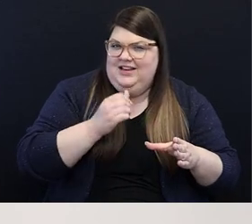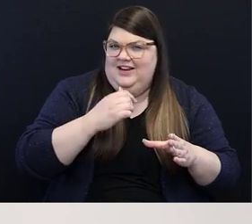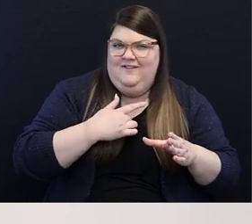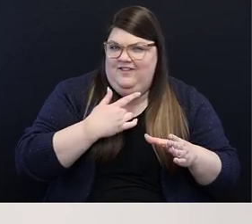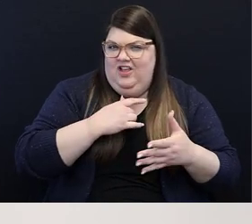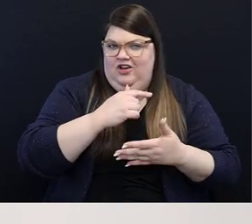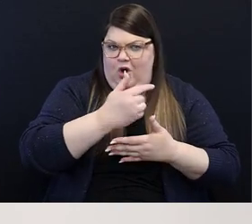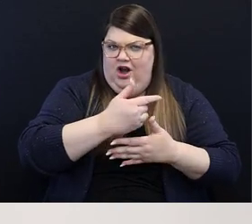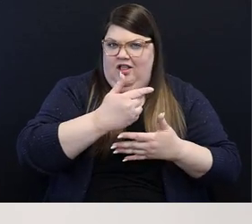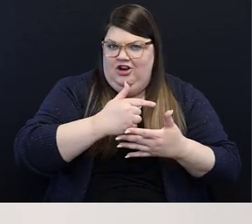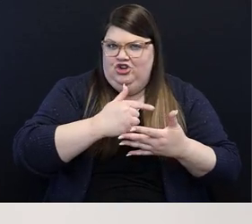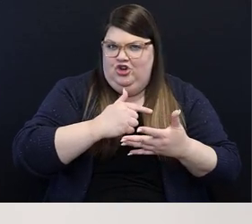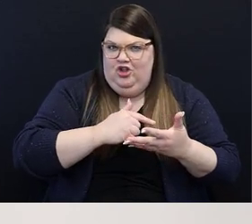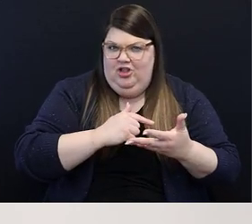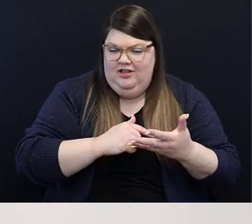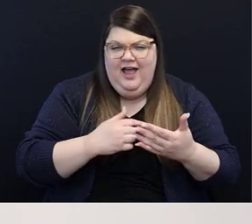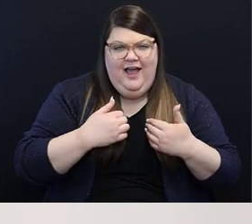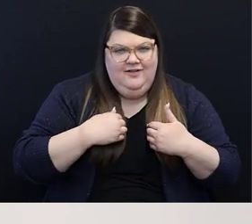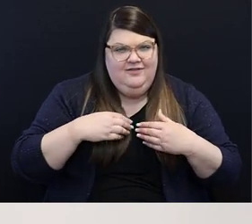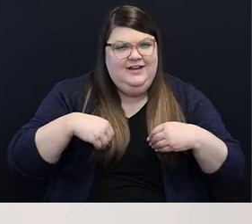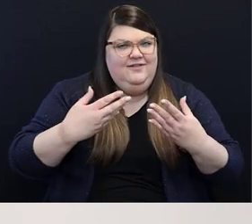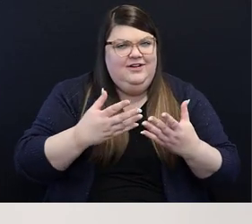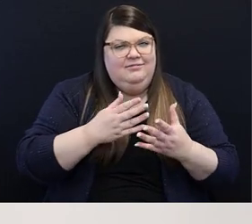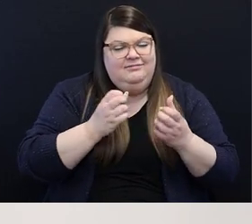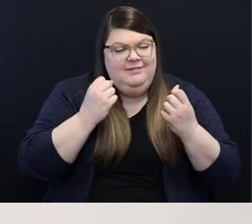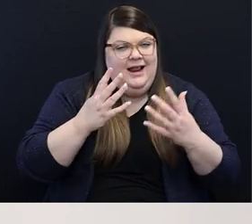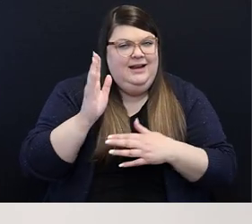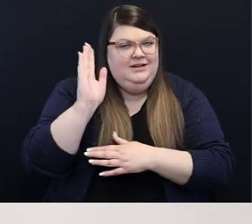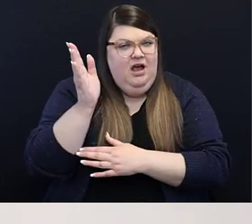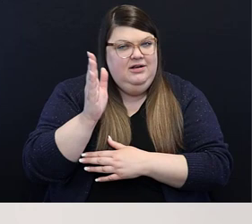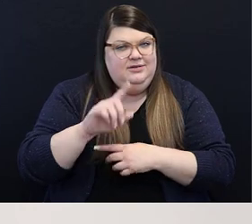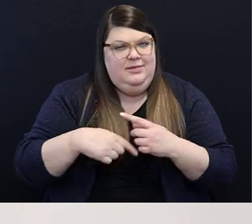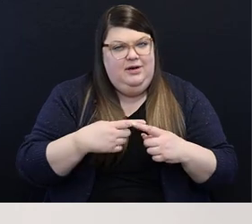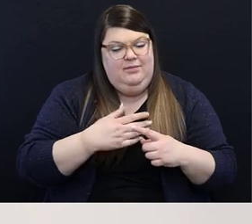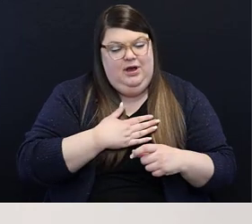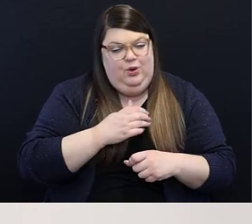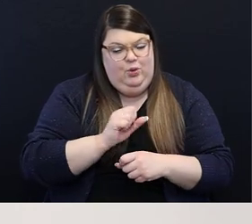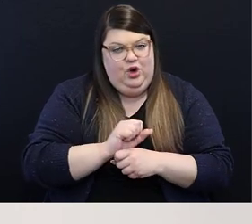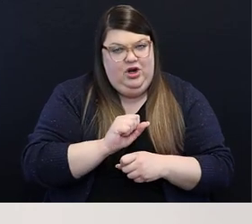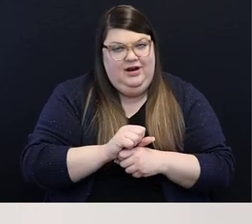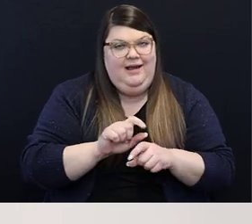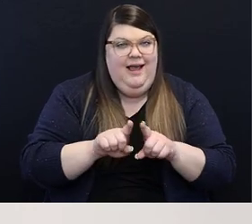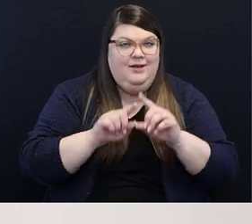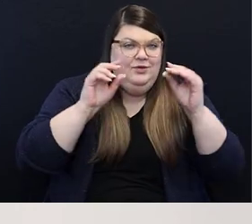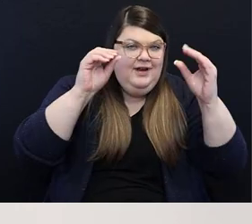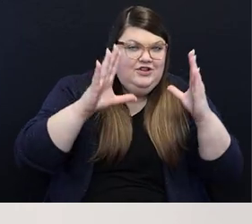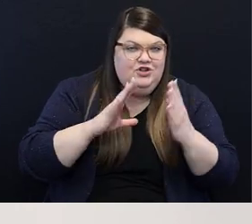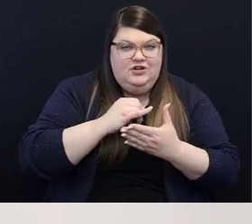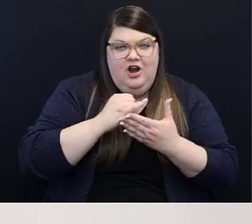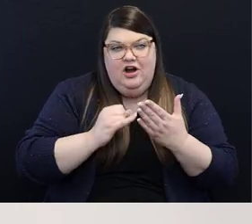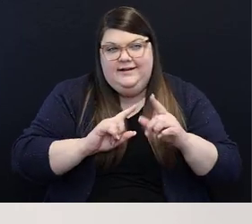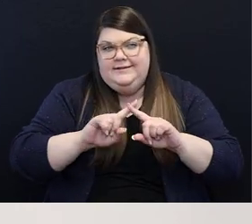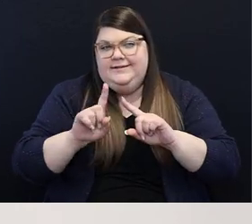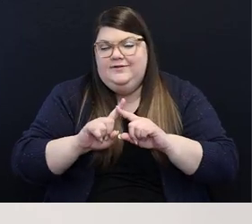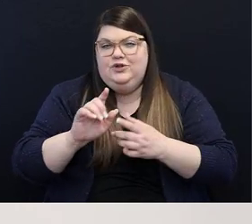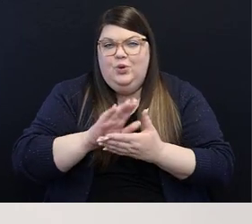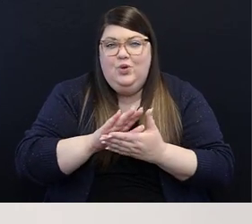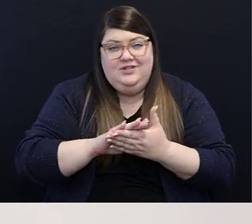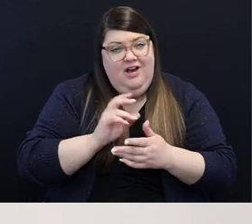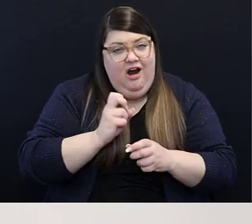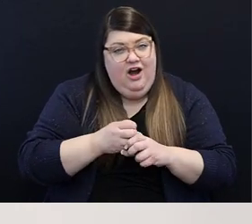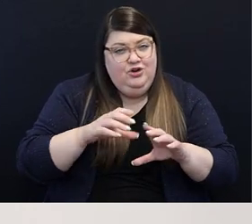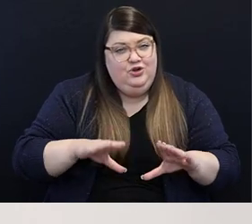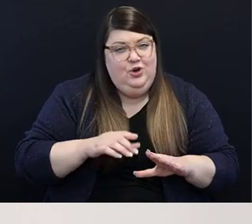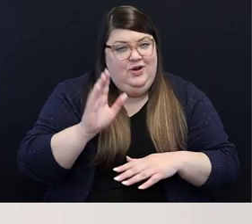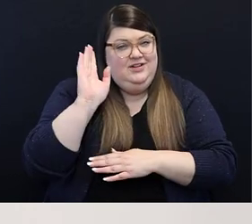I mean, I've given a lot of talks on my work as a professor and as an artist at various schools, and it's really hard to do these talks on